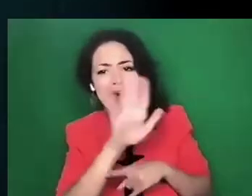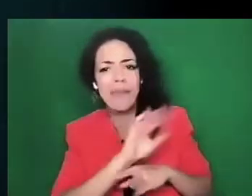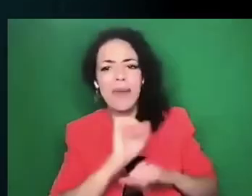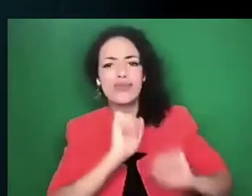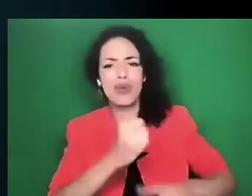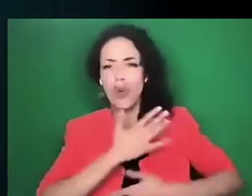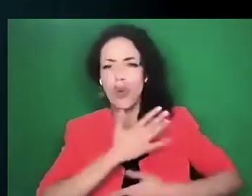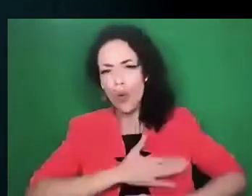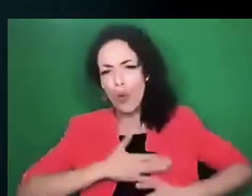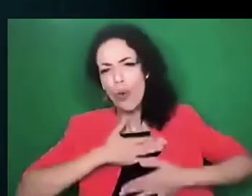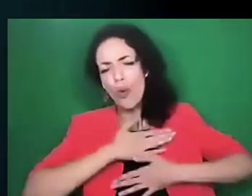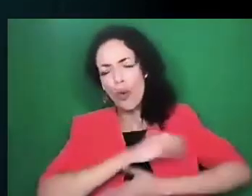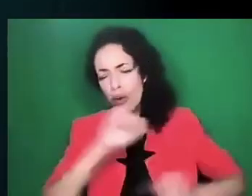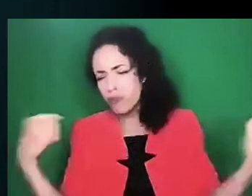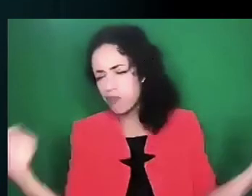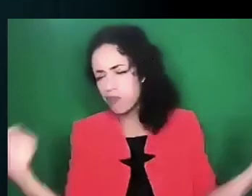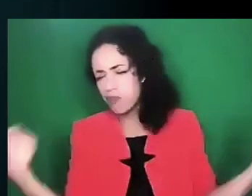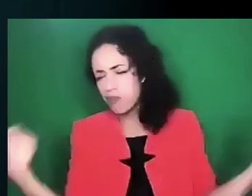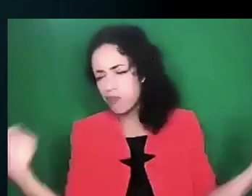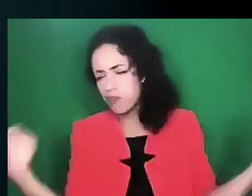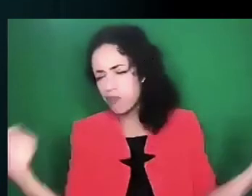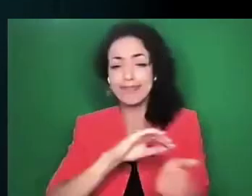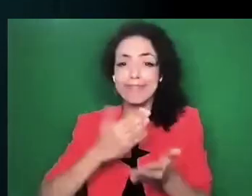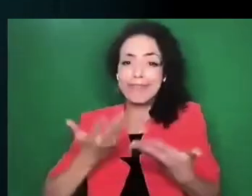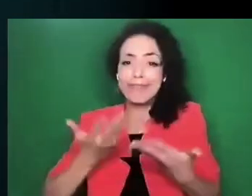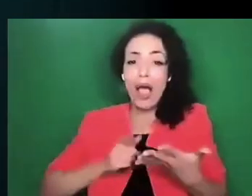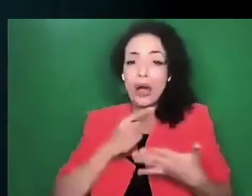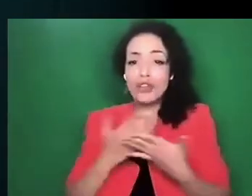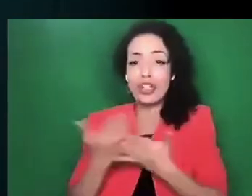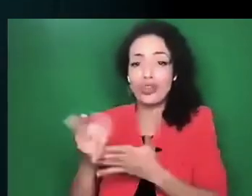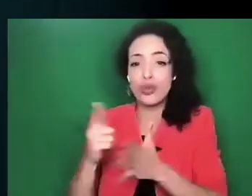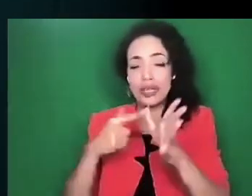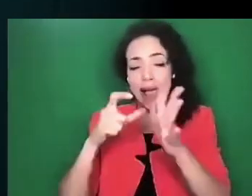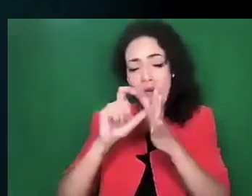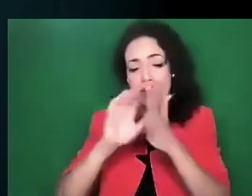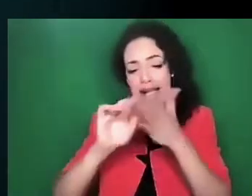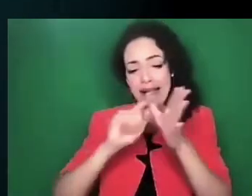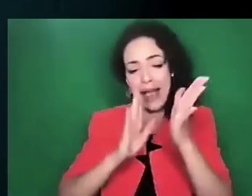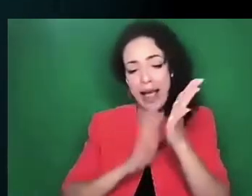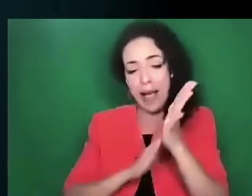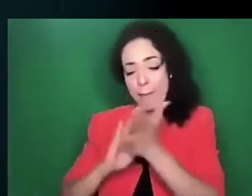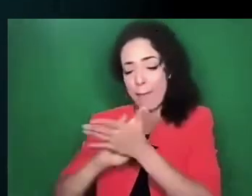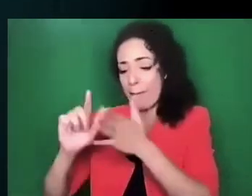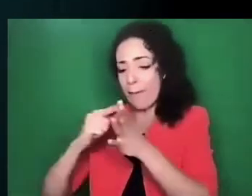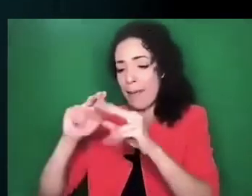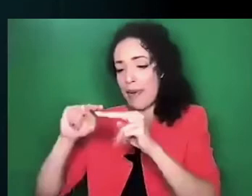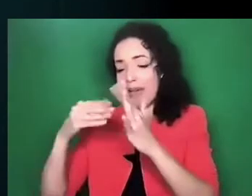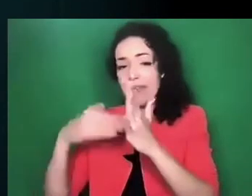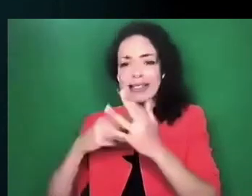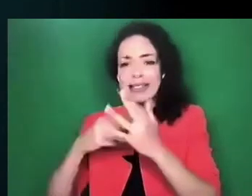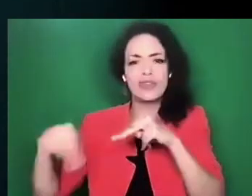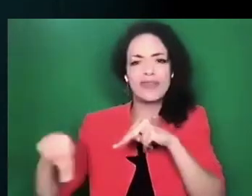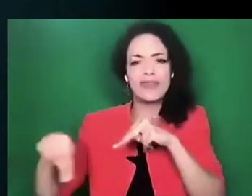And what I'd like to do now is to introduce Adham Hafez. Adham is a choreographer,